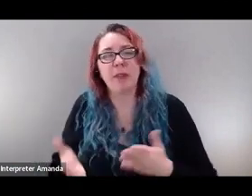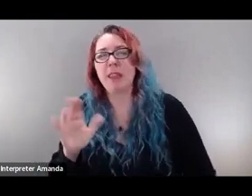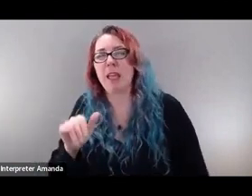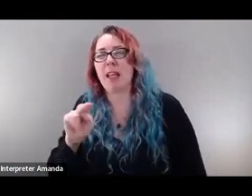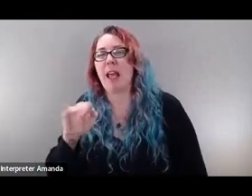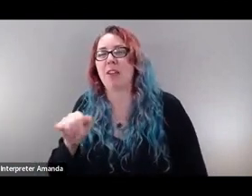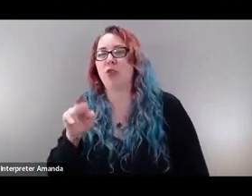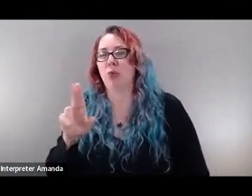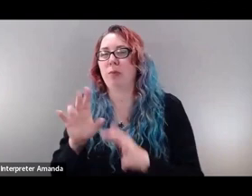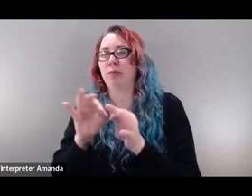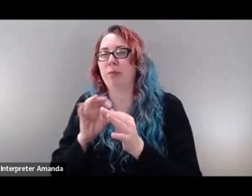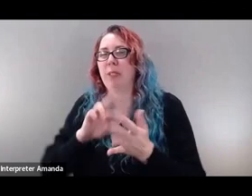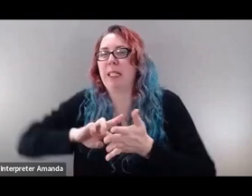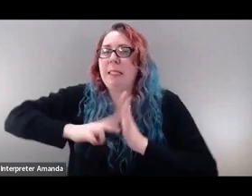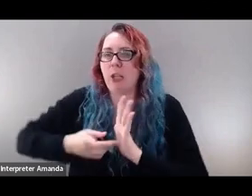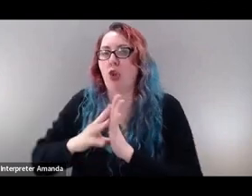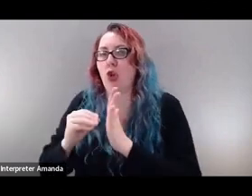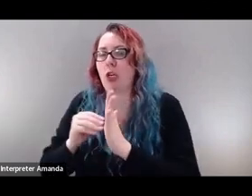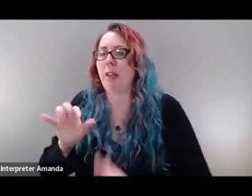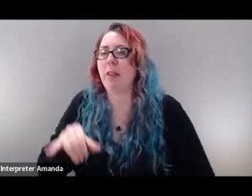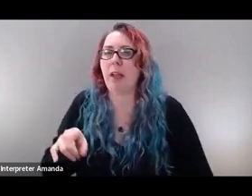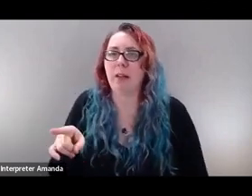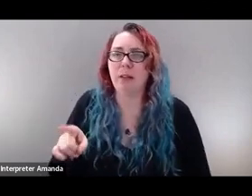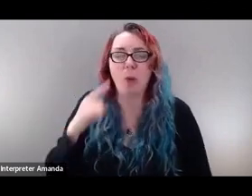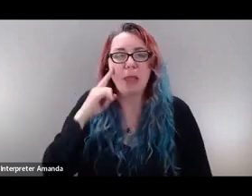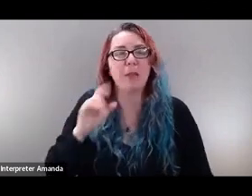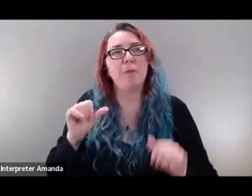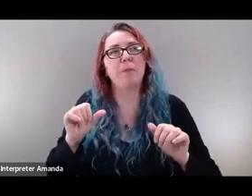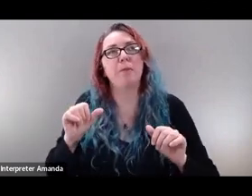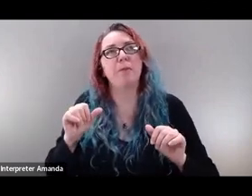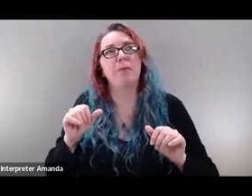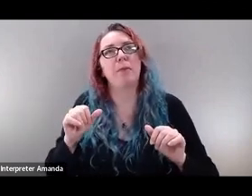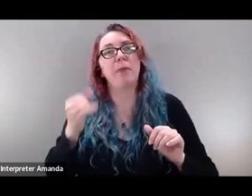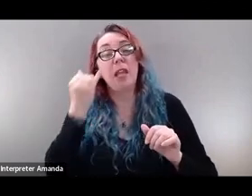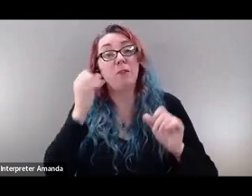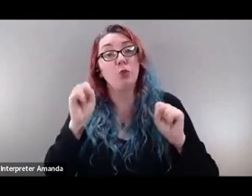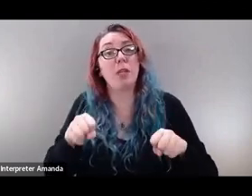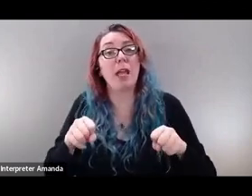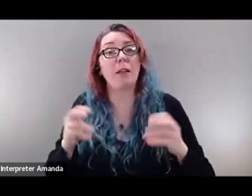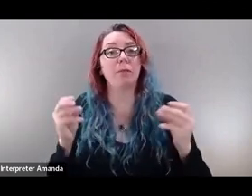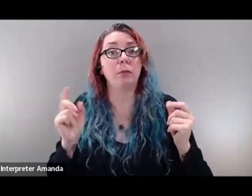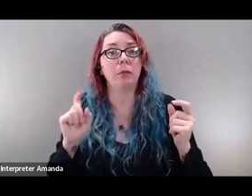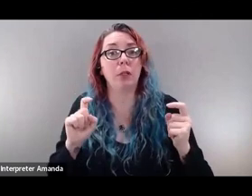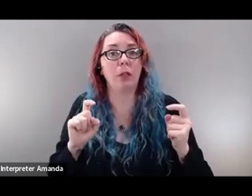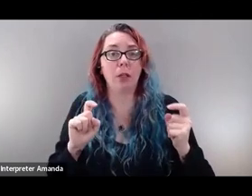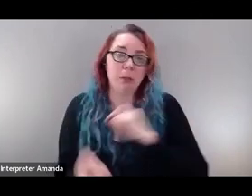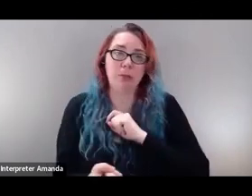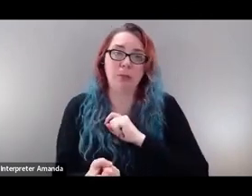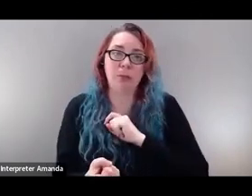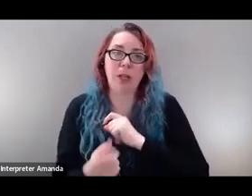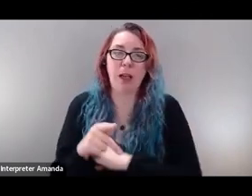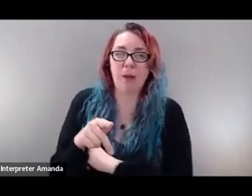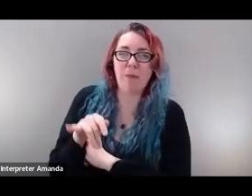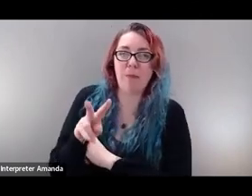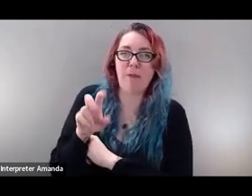of adaptation, of sort of tuning in, being able to adapt and pivot, really sits at the heart of the Stolen Mesh project. So, you